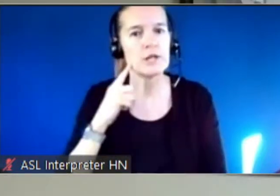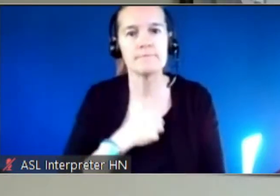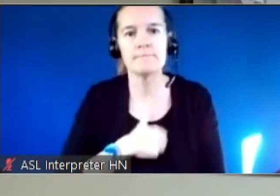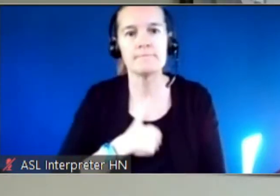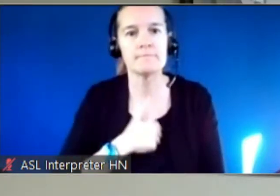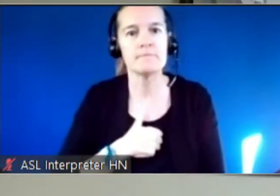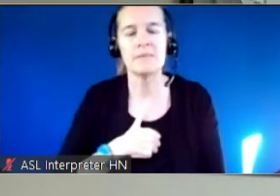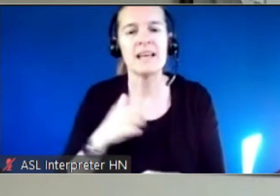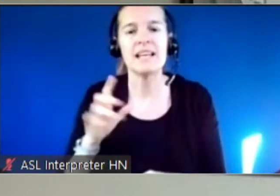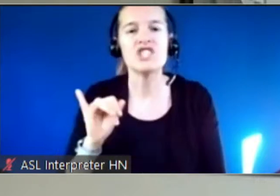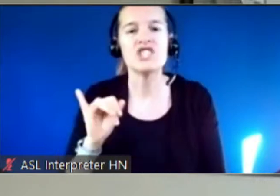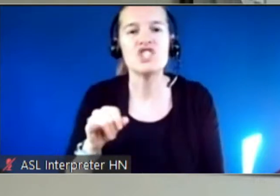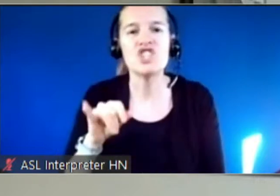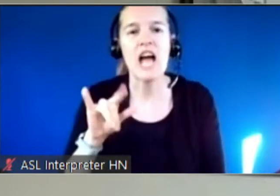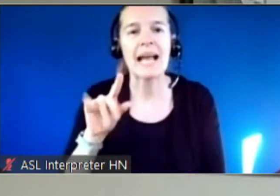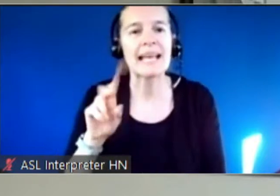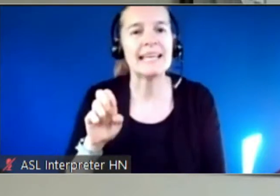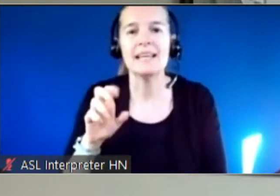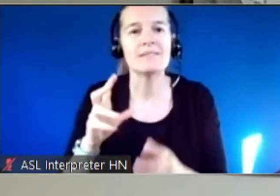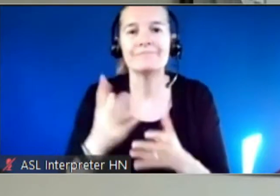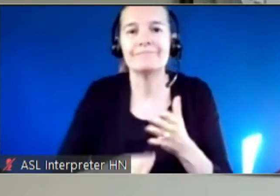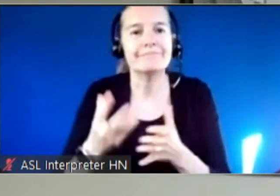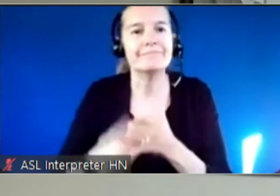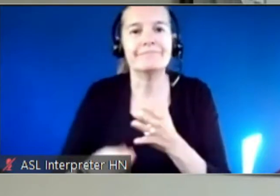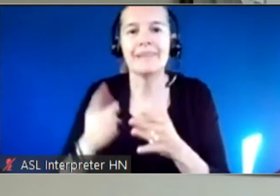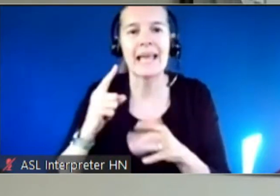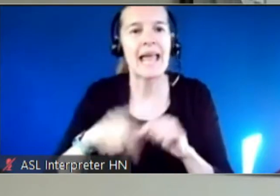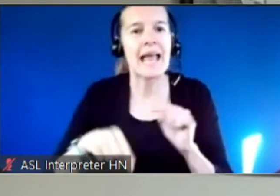Jackie, it broke up a little. Can you repeat it again?